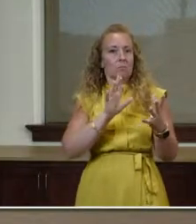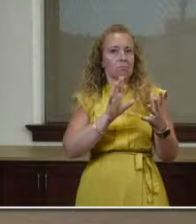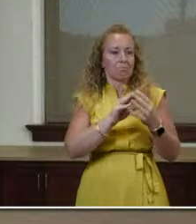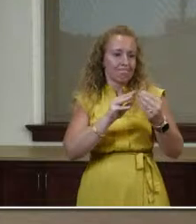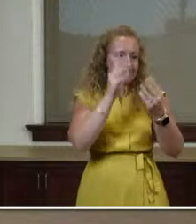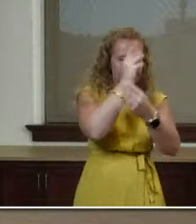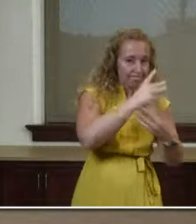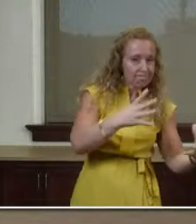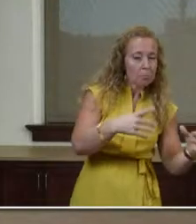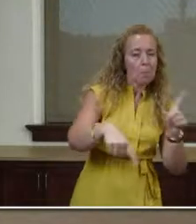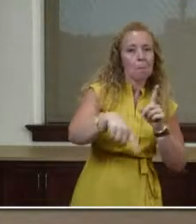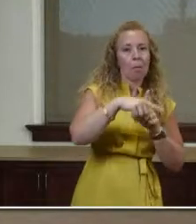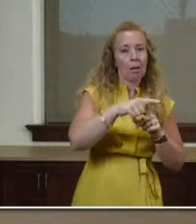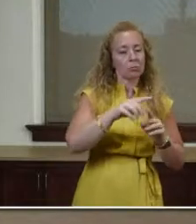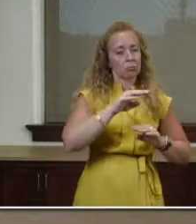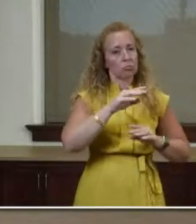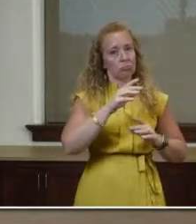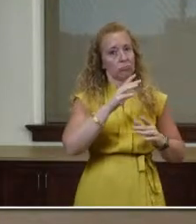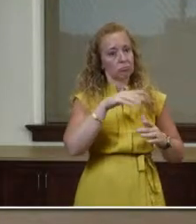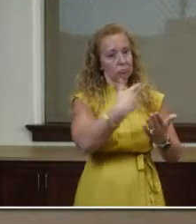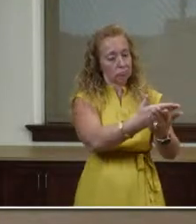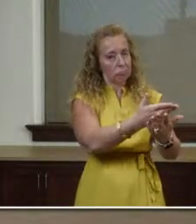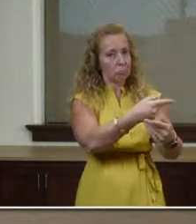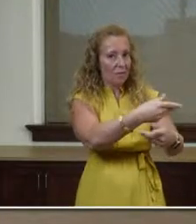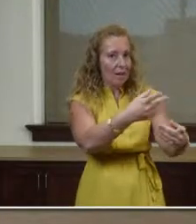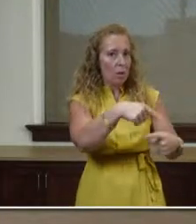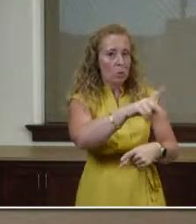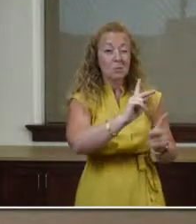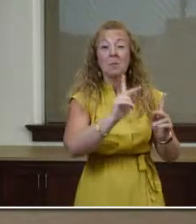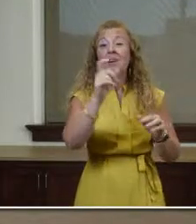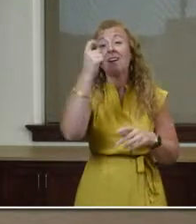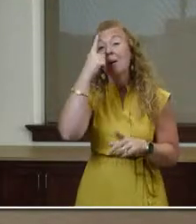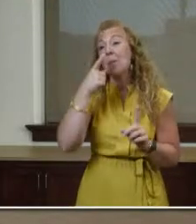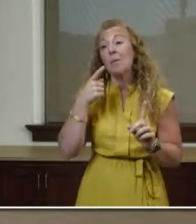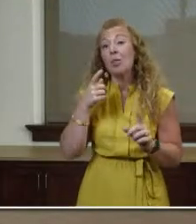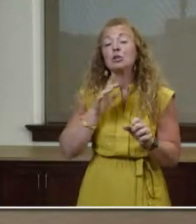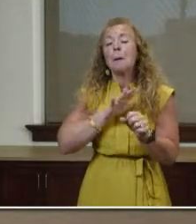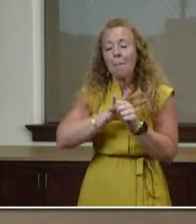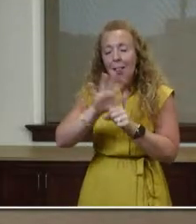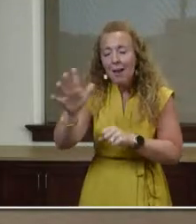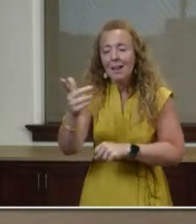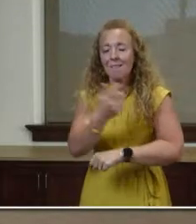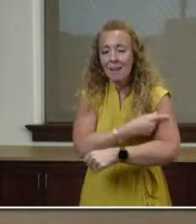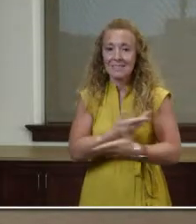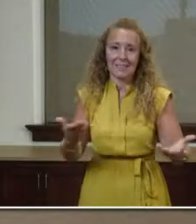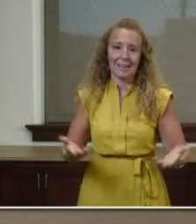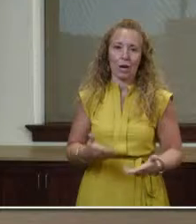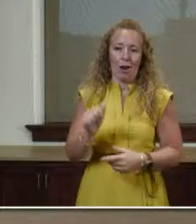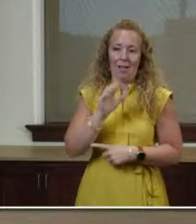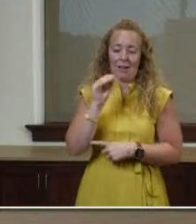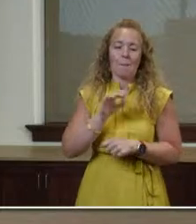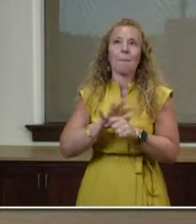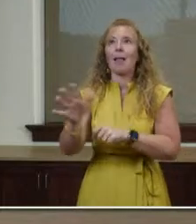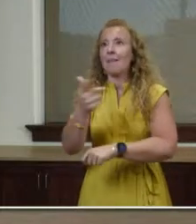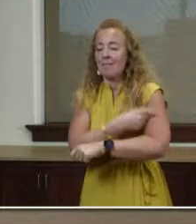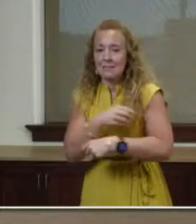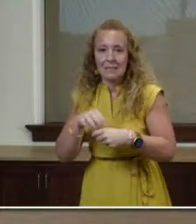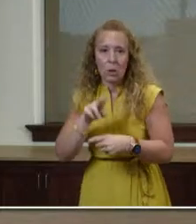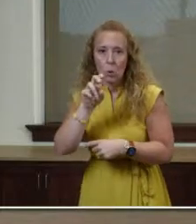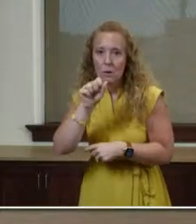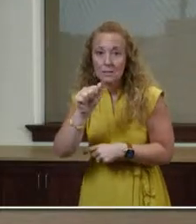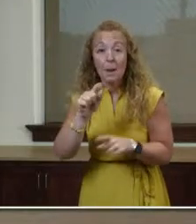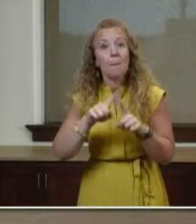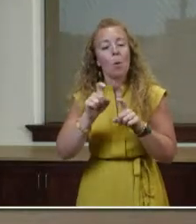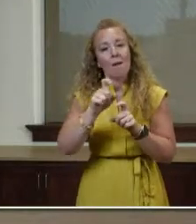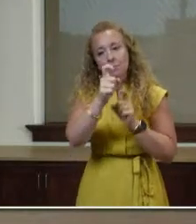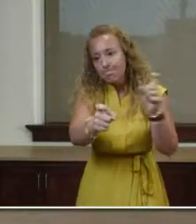line is there is no shortage of vaccine in Allegheny County or the U.S. We just have to get it to everyone. We continue to get a